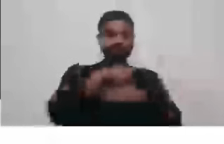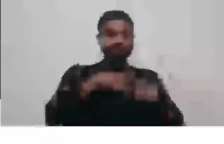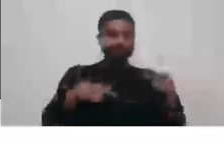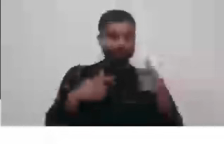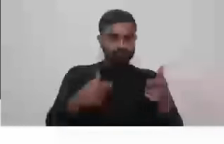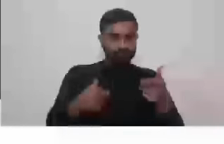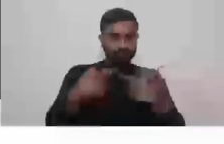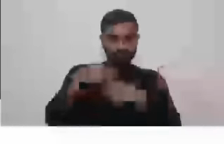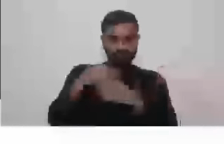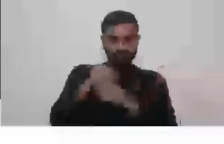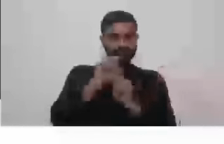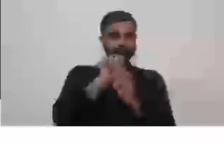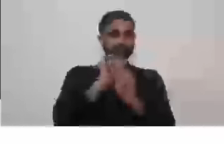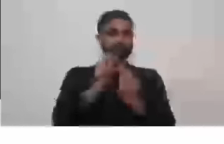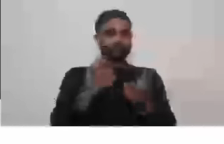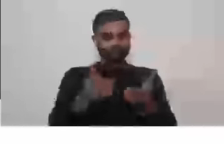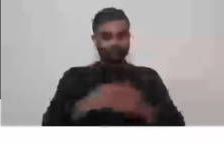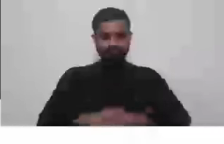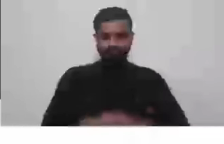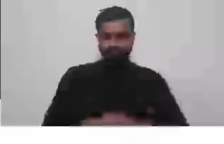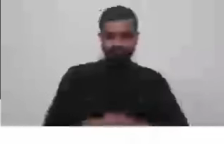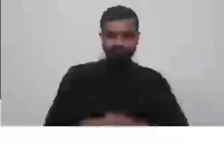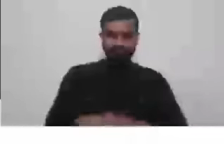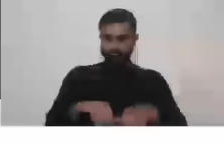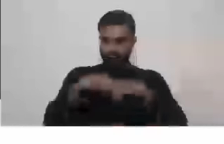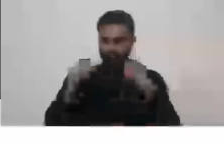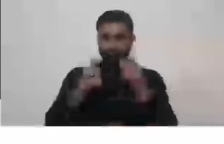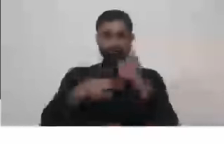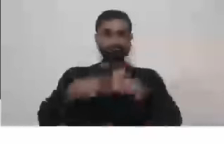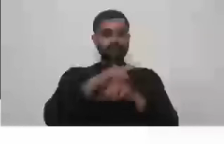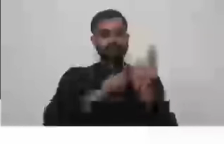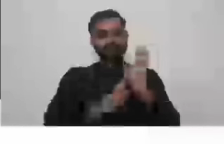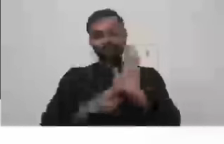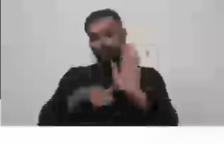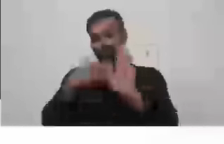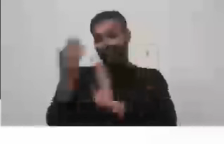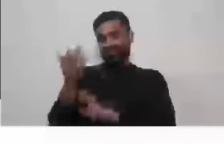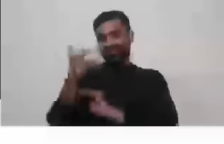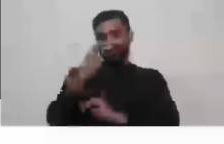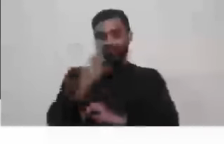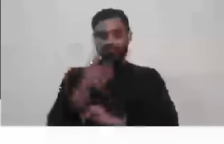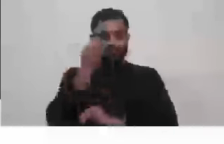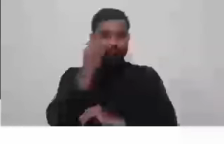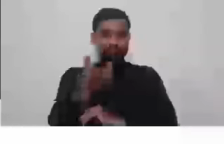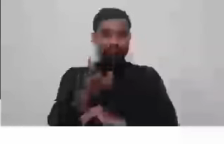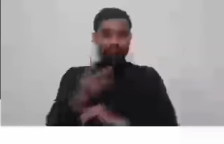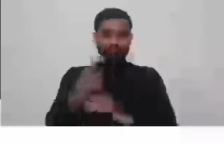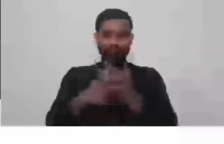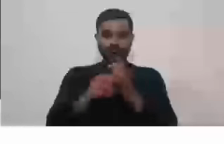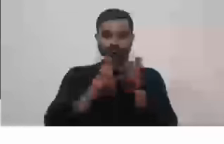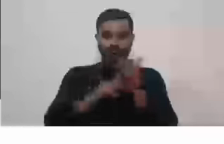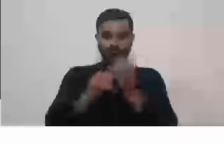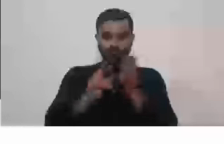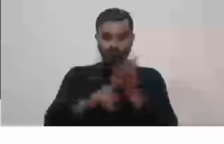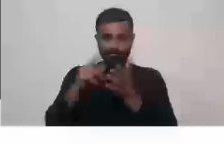to produce this work. So the advertisement on the left, you can easily spot the use of Roman font in addition to